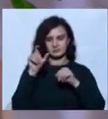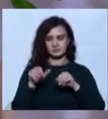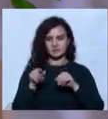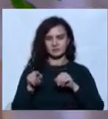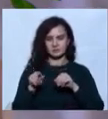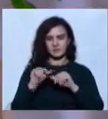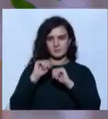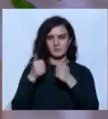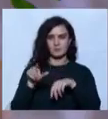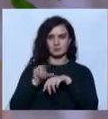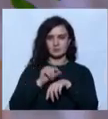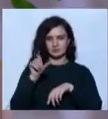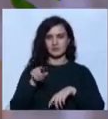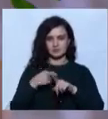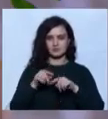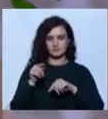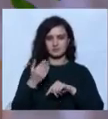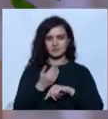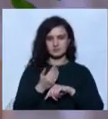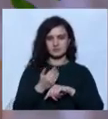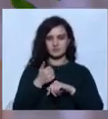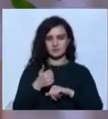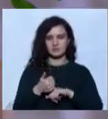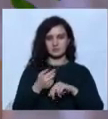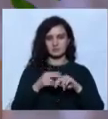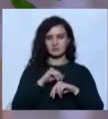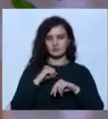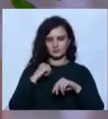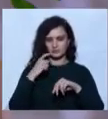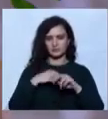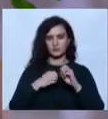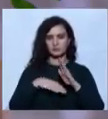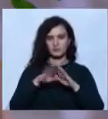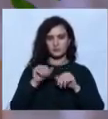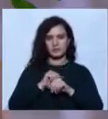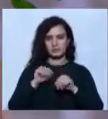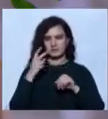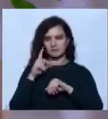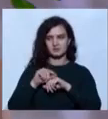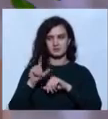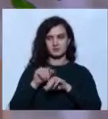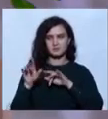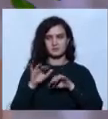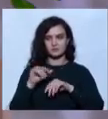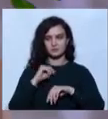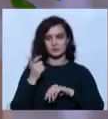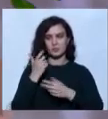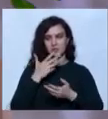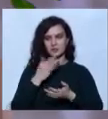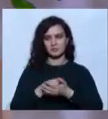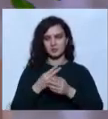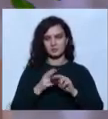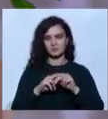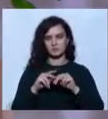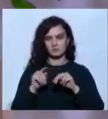role model, and this works for him. He himself becomes more courageous, brave, and he becomes more independent because